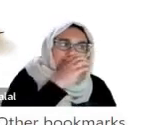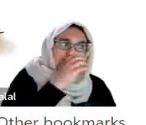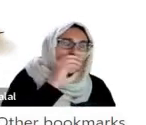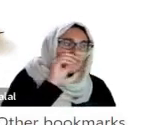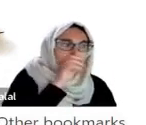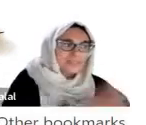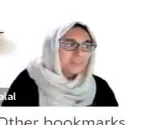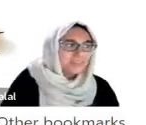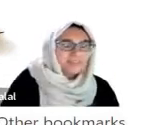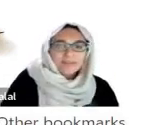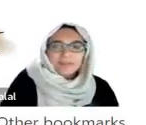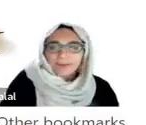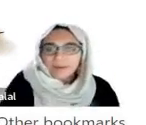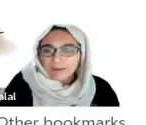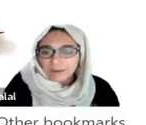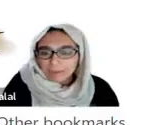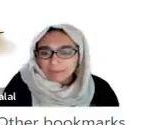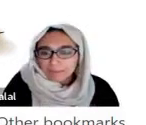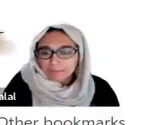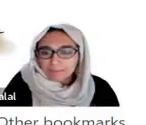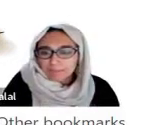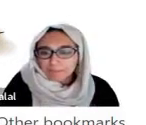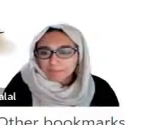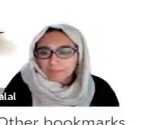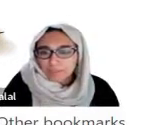break between in each hour.